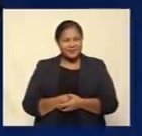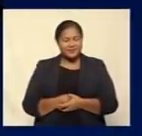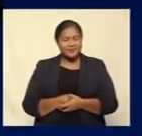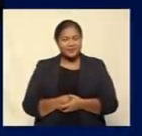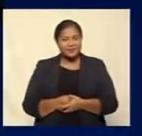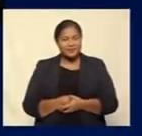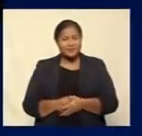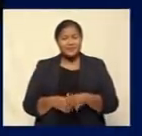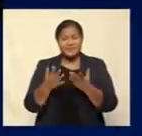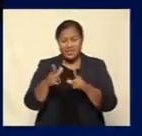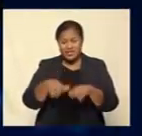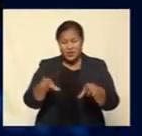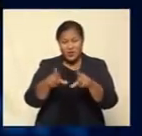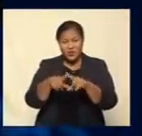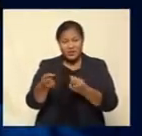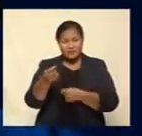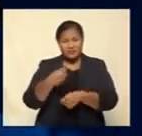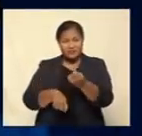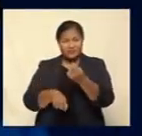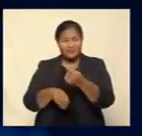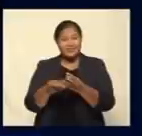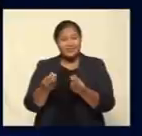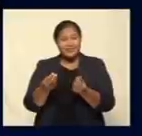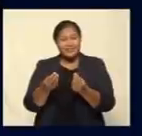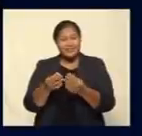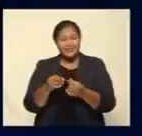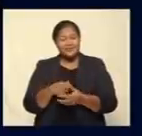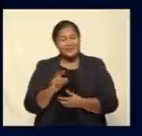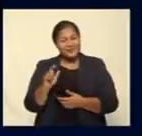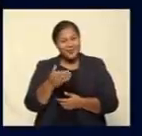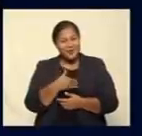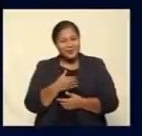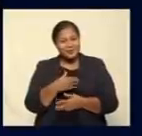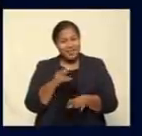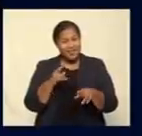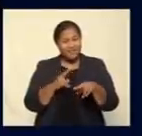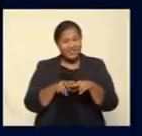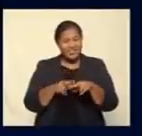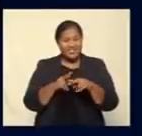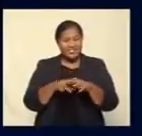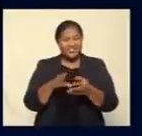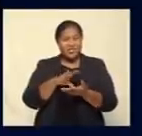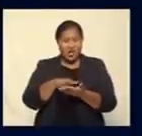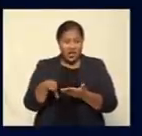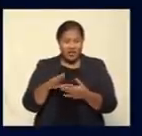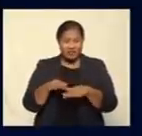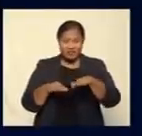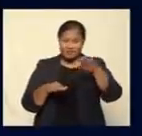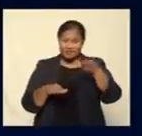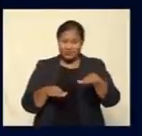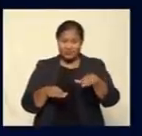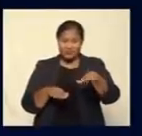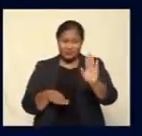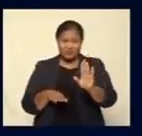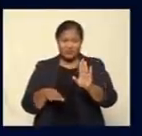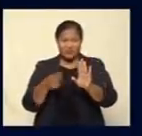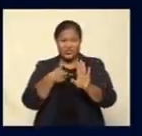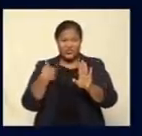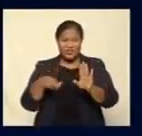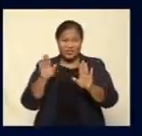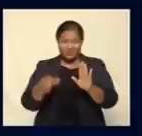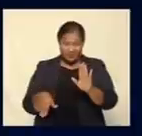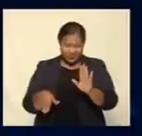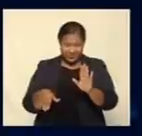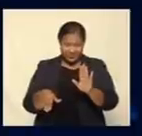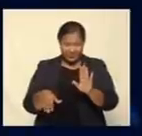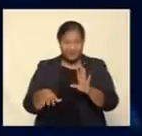Here are the local exchange rates as set early this morning. The Fiji dollar held its own overnight, gaining on the Chinese yuan, US greenback,